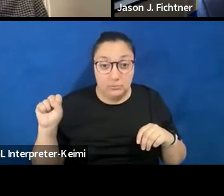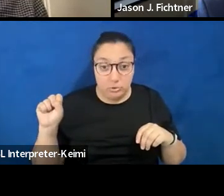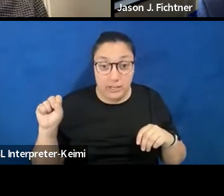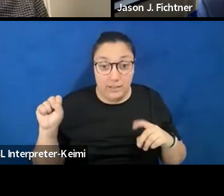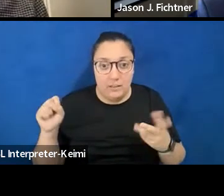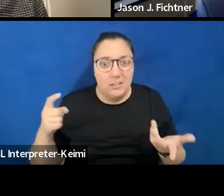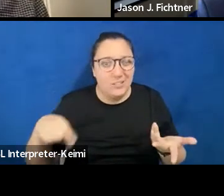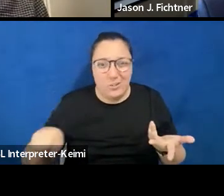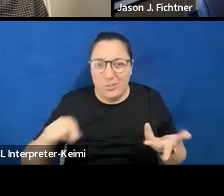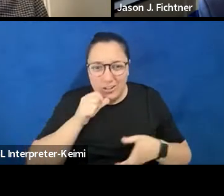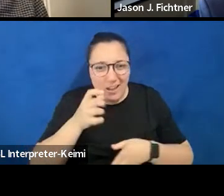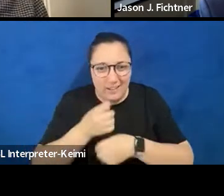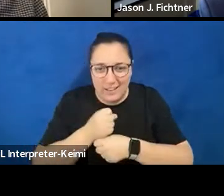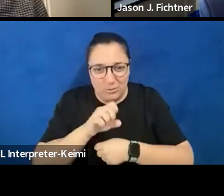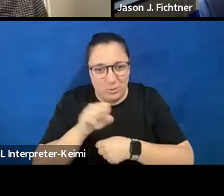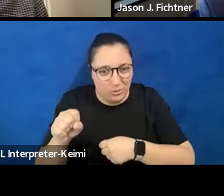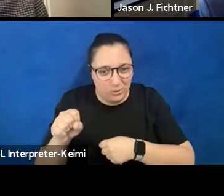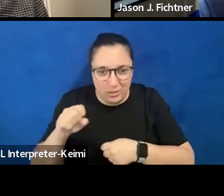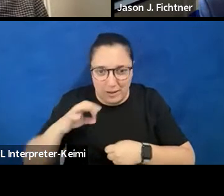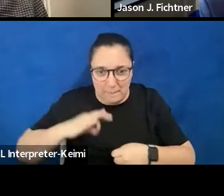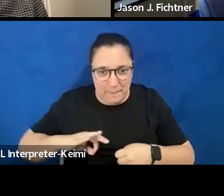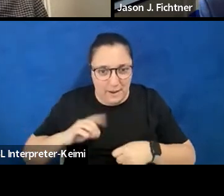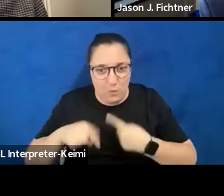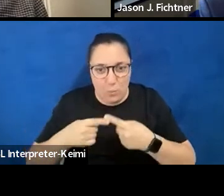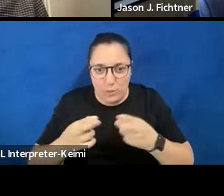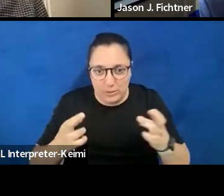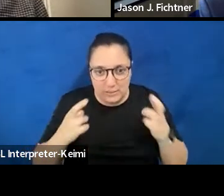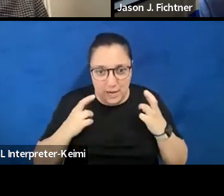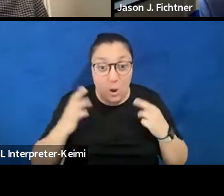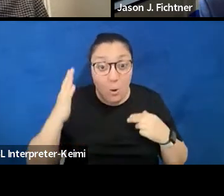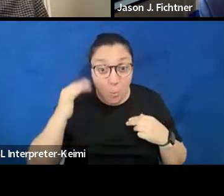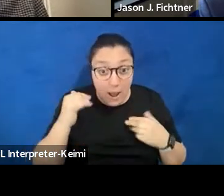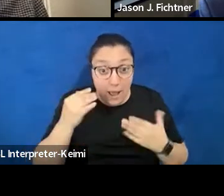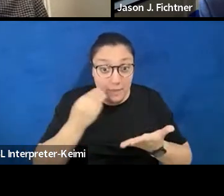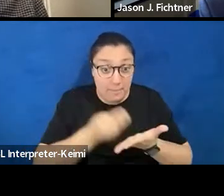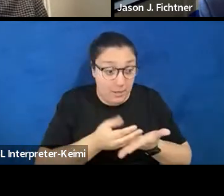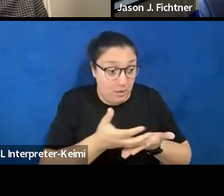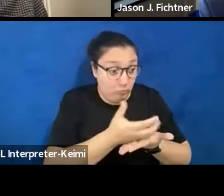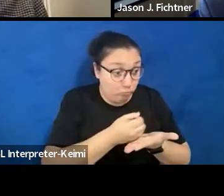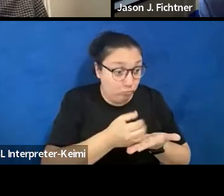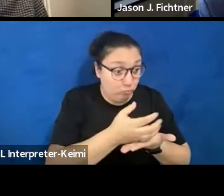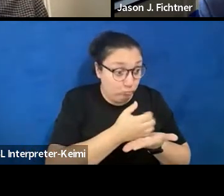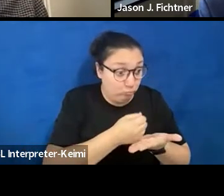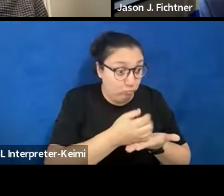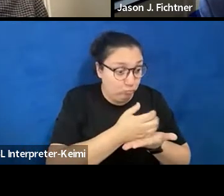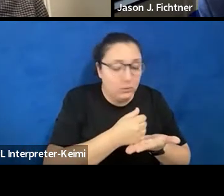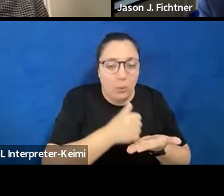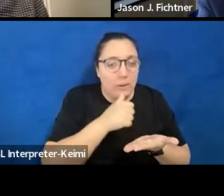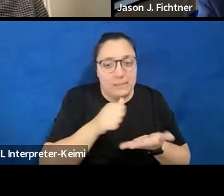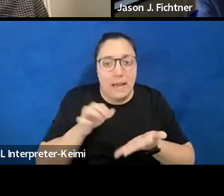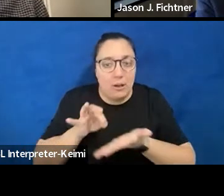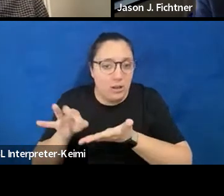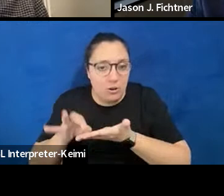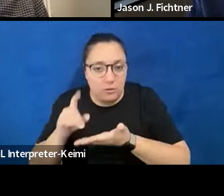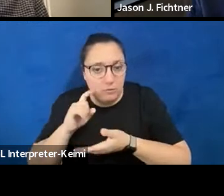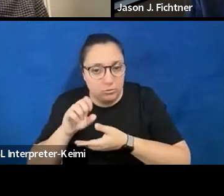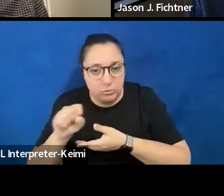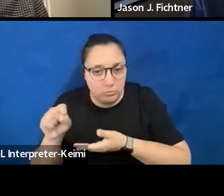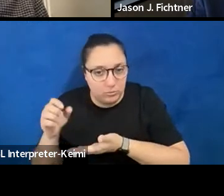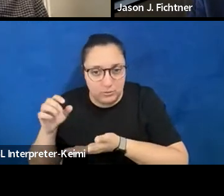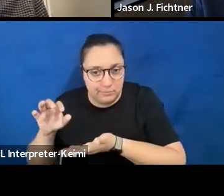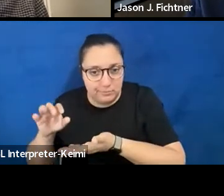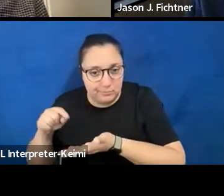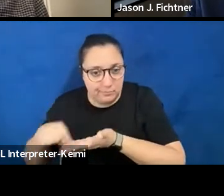Security benefits when they retire because those wages that they earned were not counted. And so the way that we're looking at, you